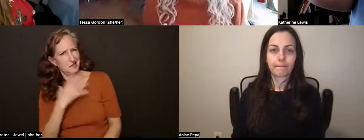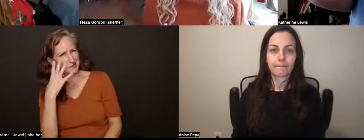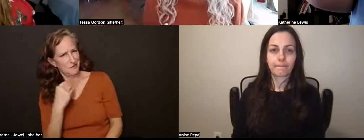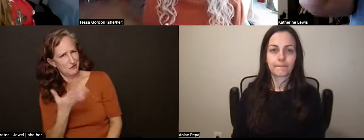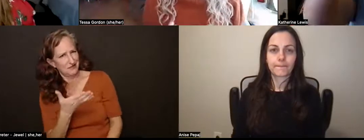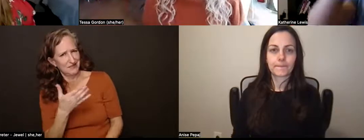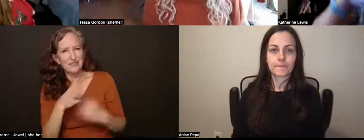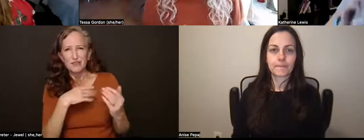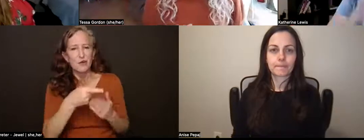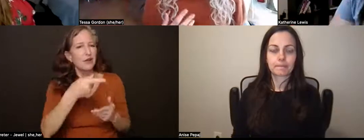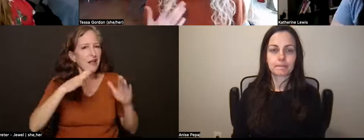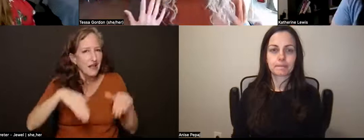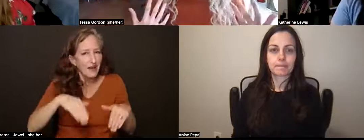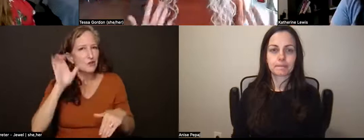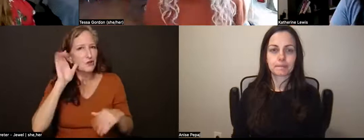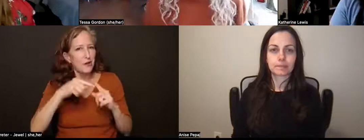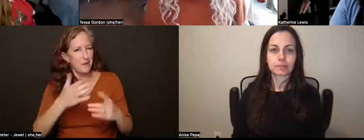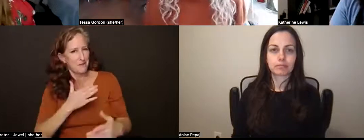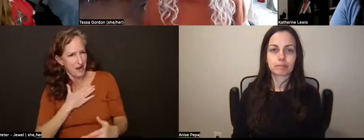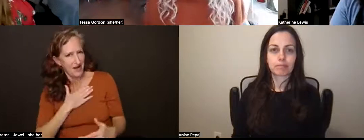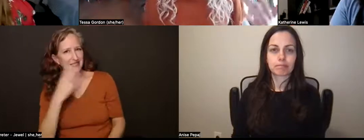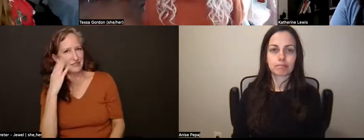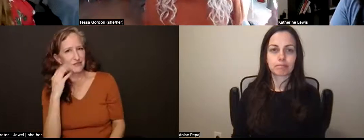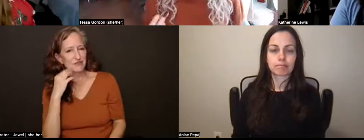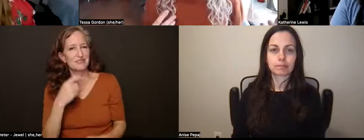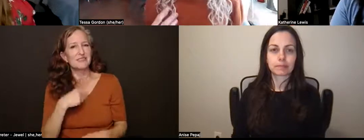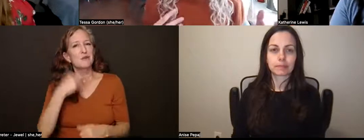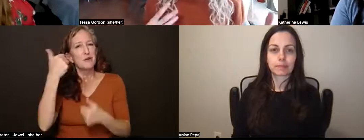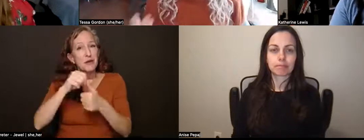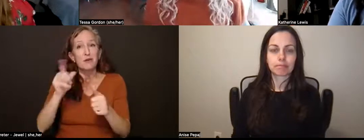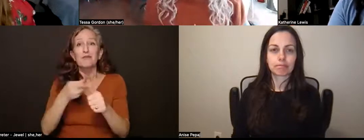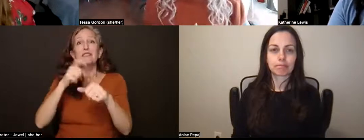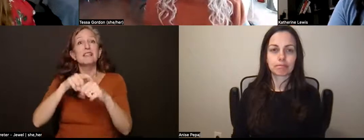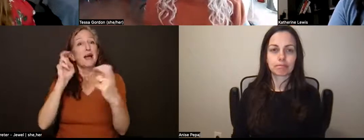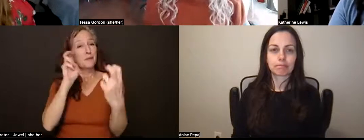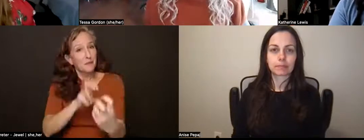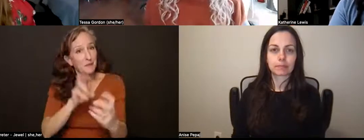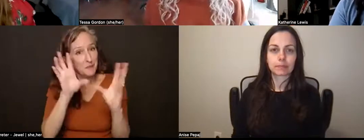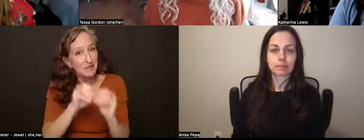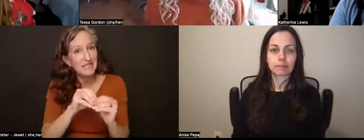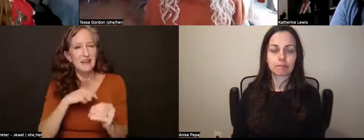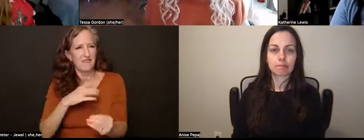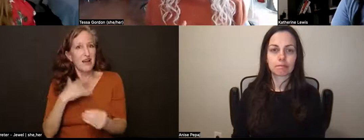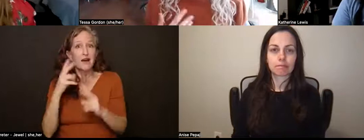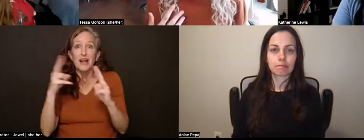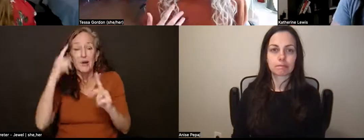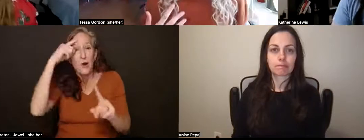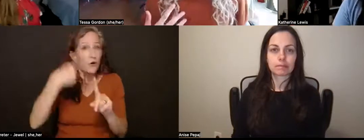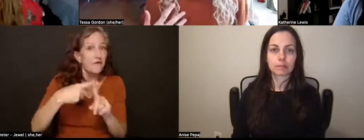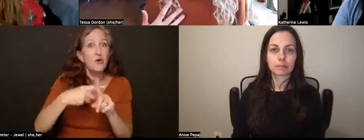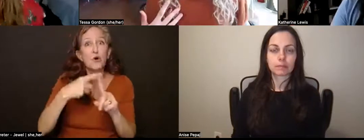my experience. I just remember leaving that appointment. I had so much hope to finally find this person who's going to help me, and feeling really